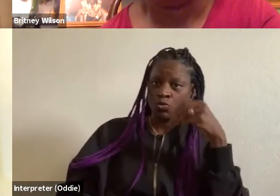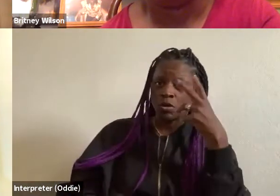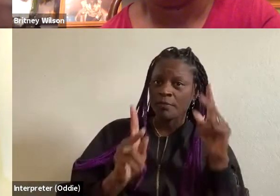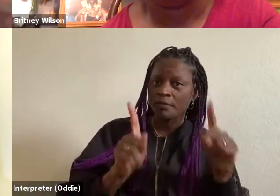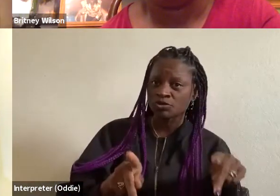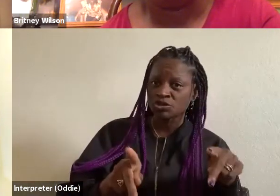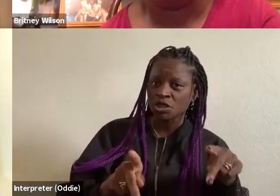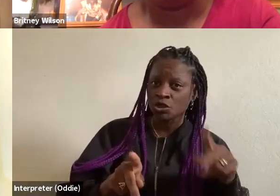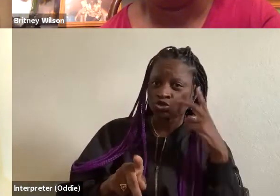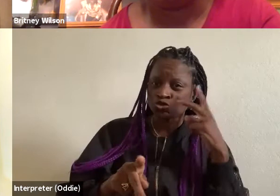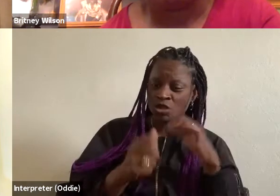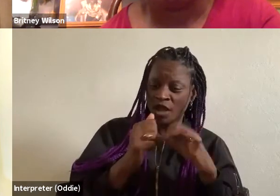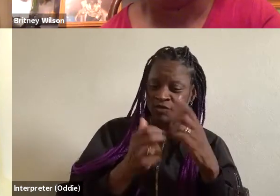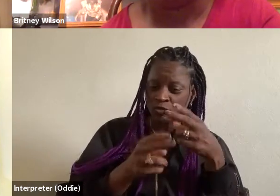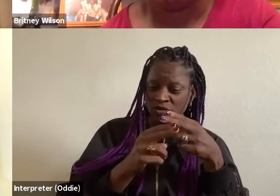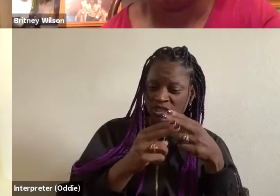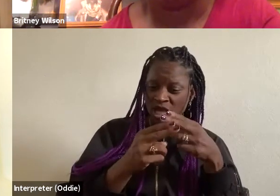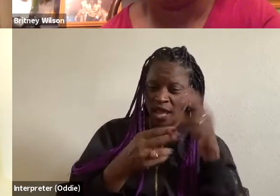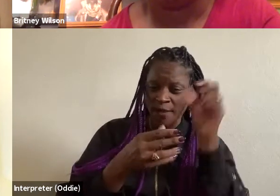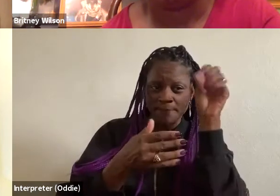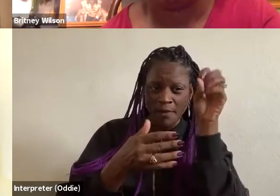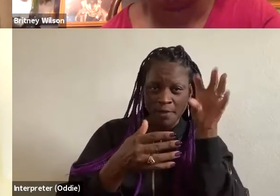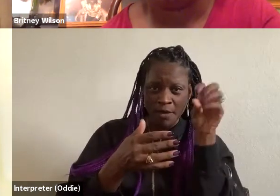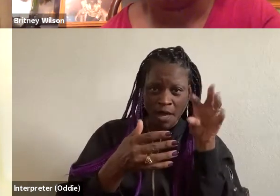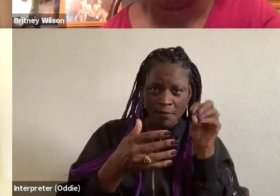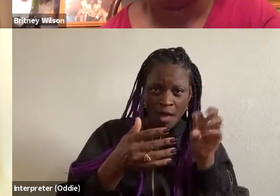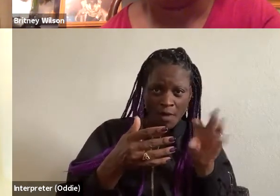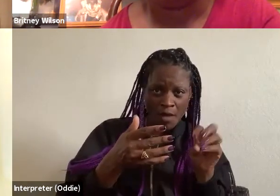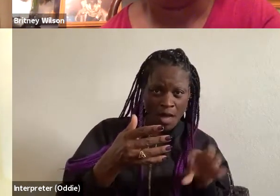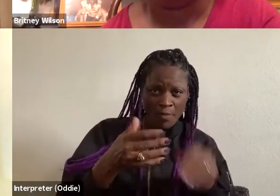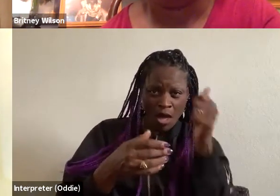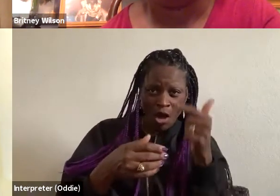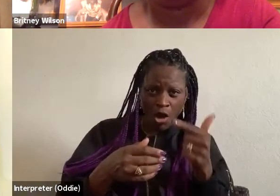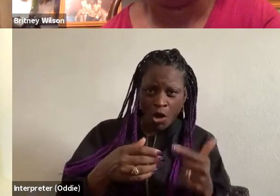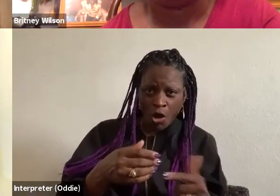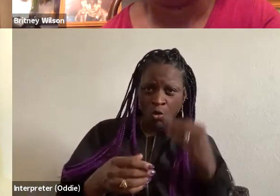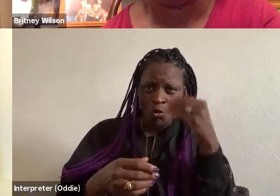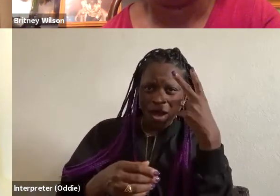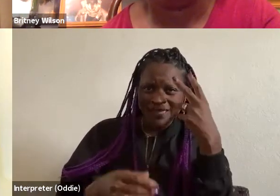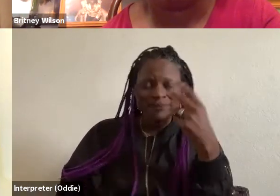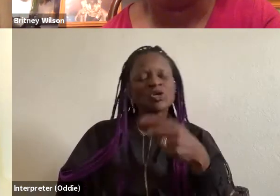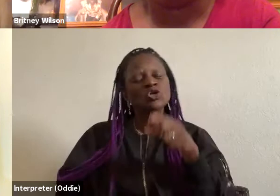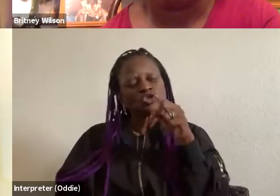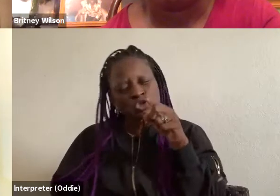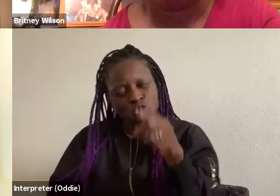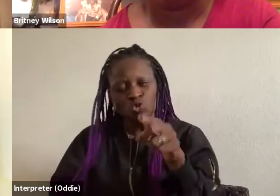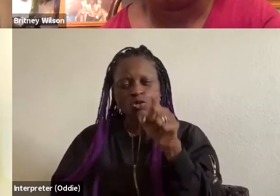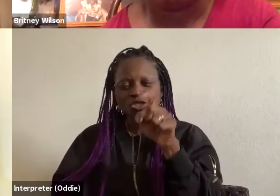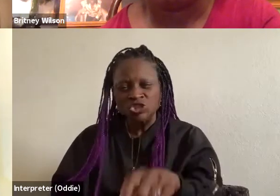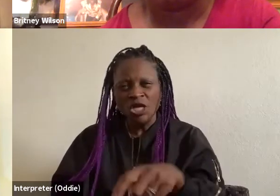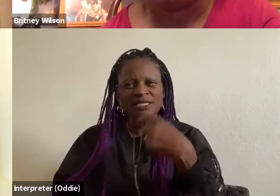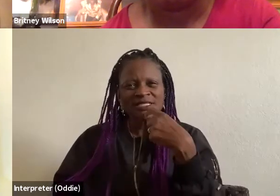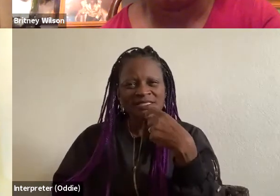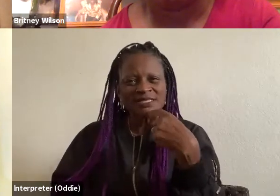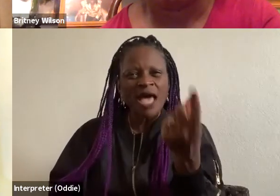everybody's name on a list and it's all white people, you need to say something. That's on you to say something. Because these organizers of these